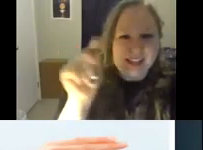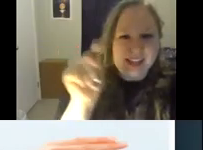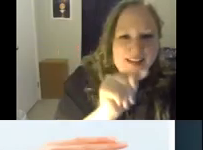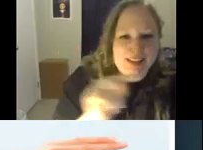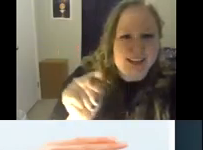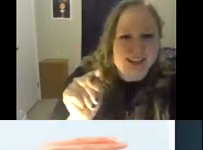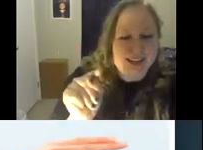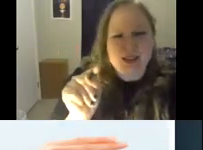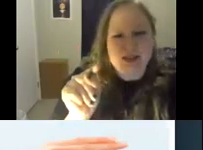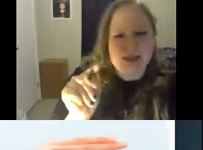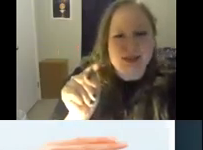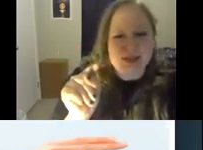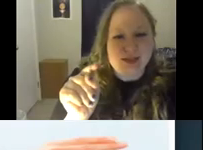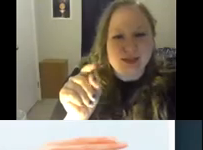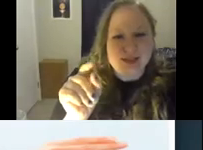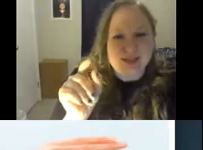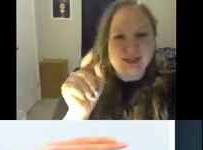and Z.